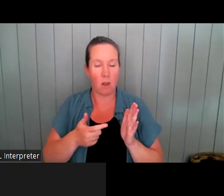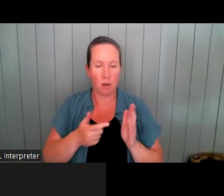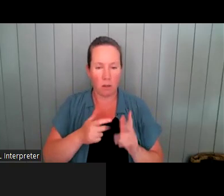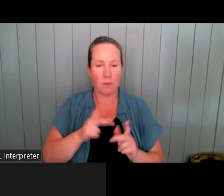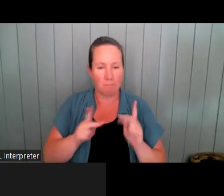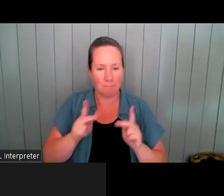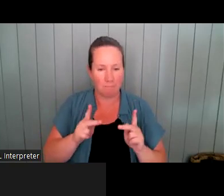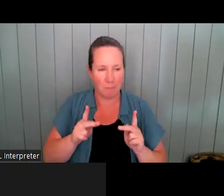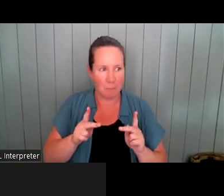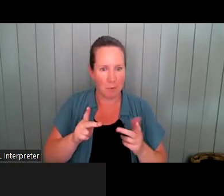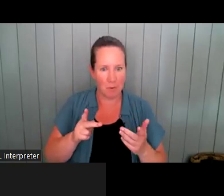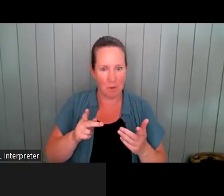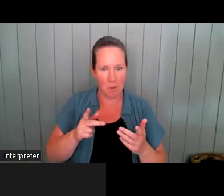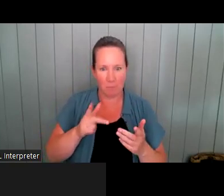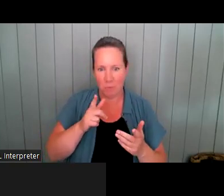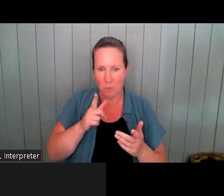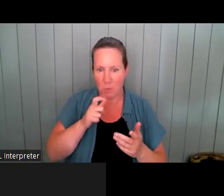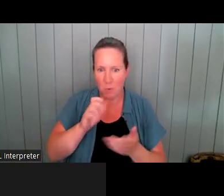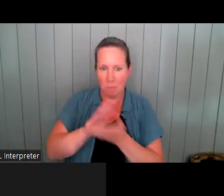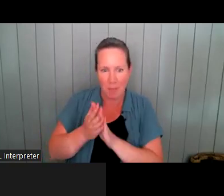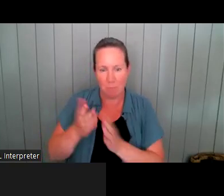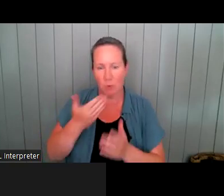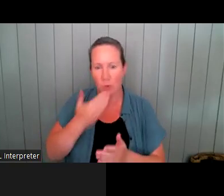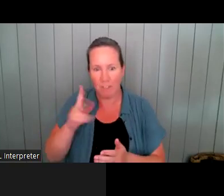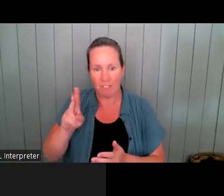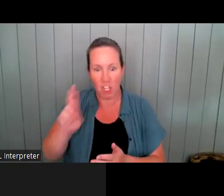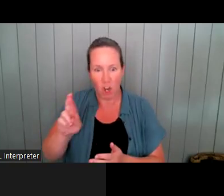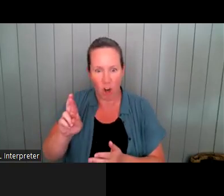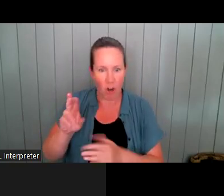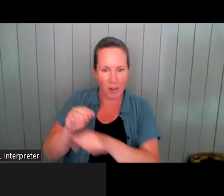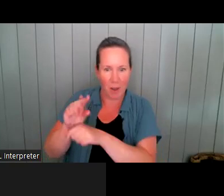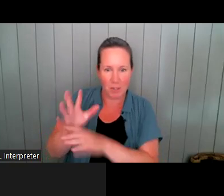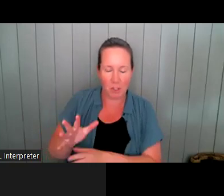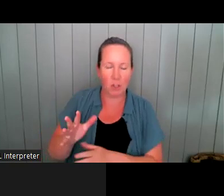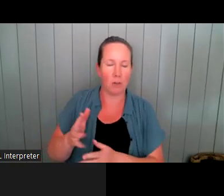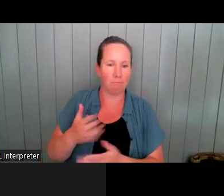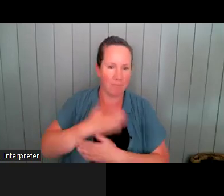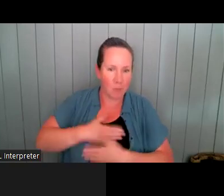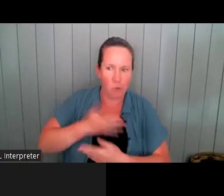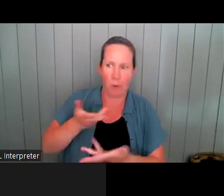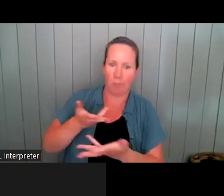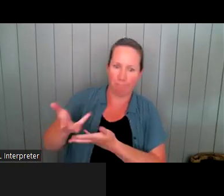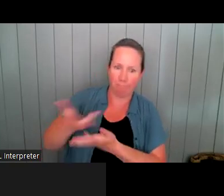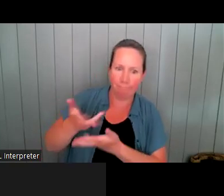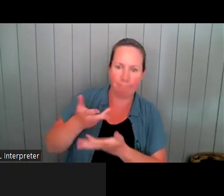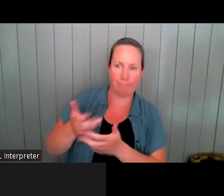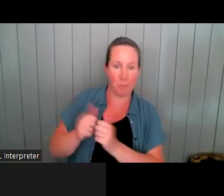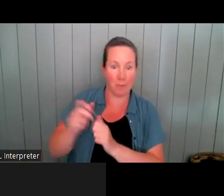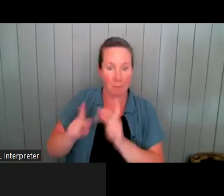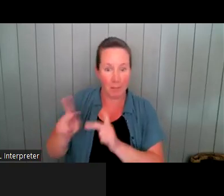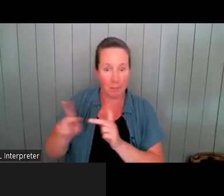activity. They like helping people, teaching, and talking. So there's that social again, that people